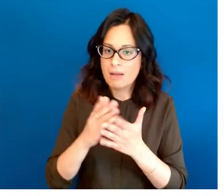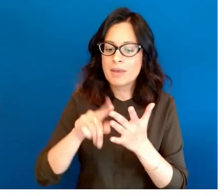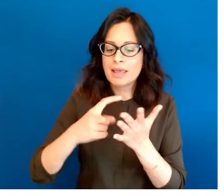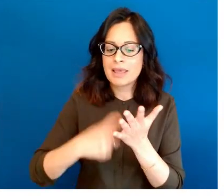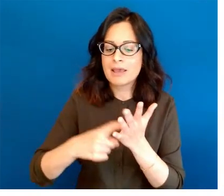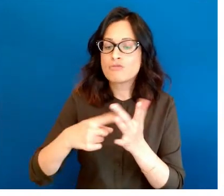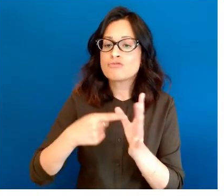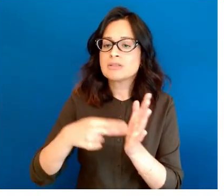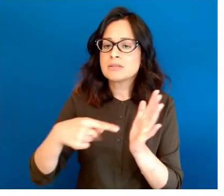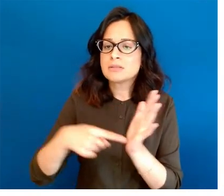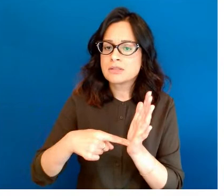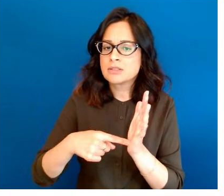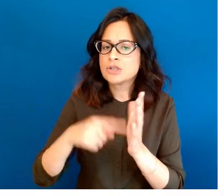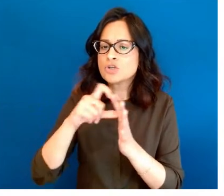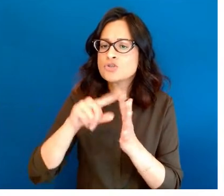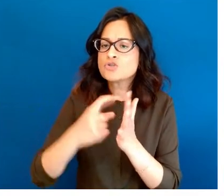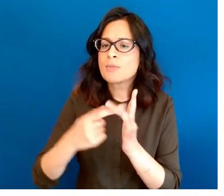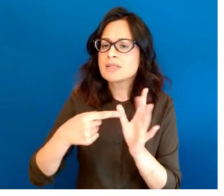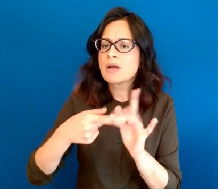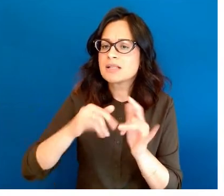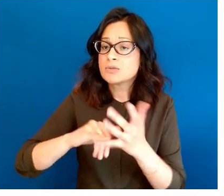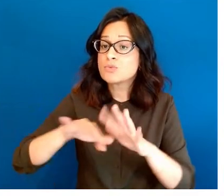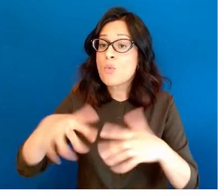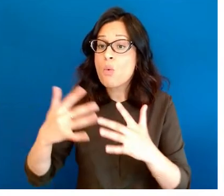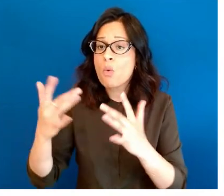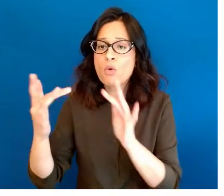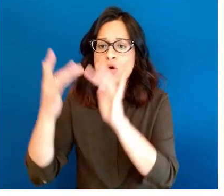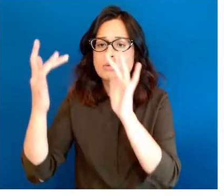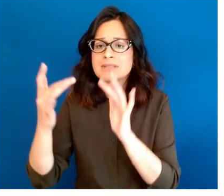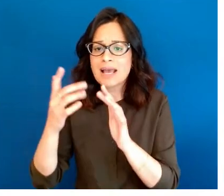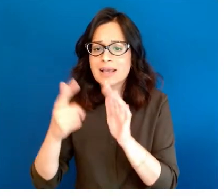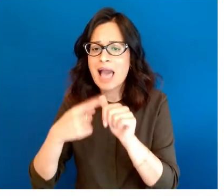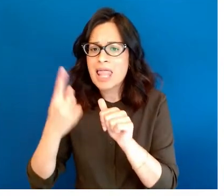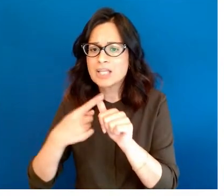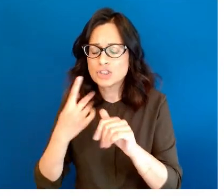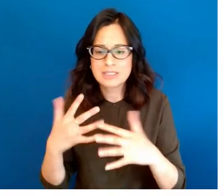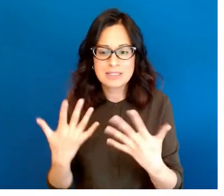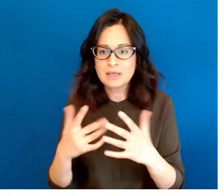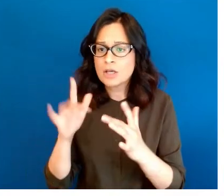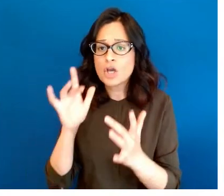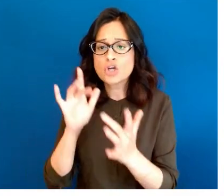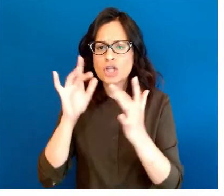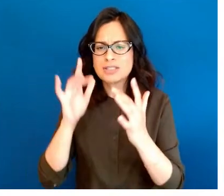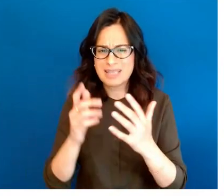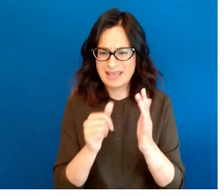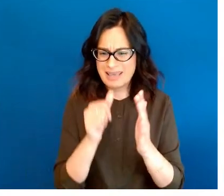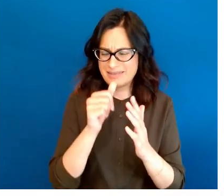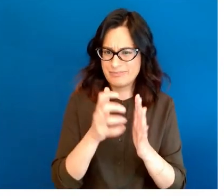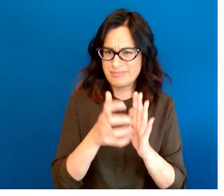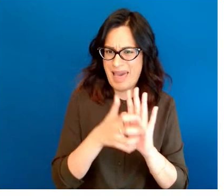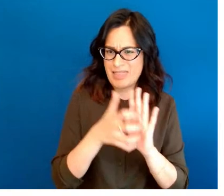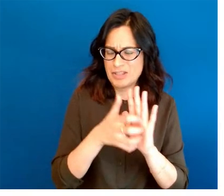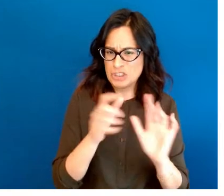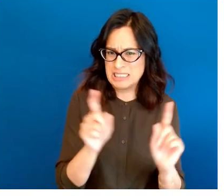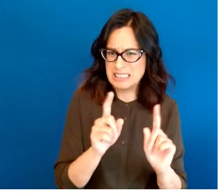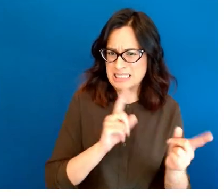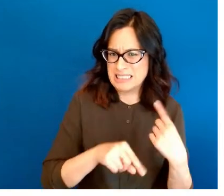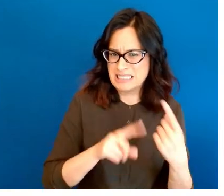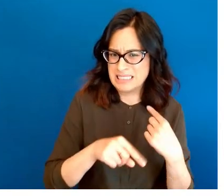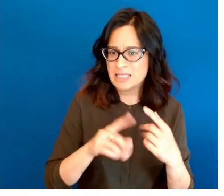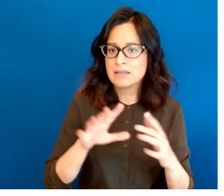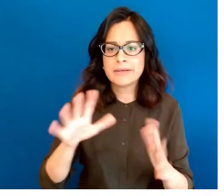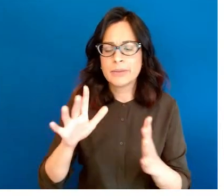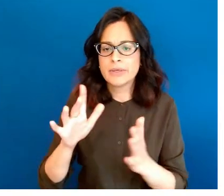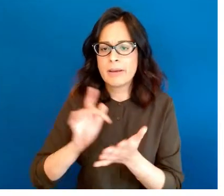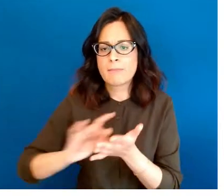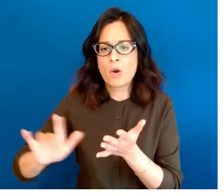allergy. So how to look for contact allergy? Well, exclude the conjunctivitis to start with. Look